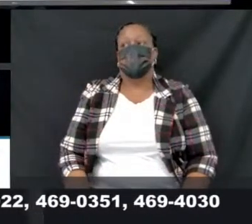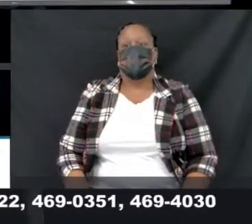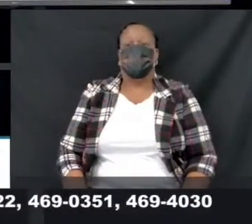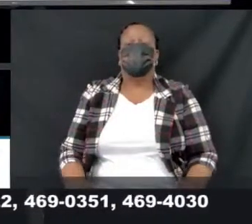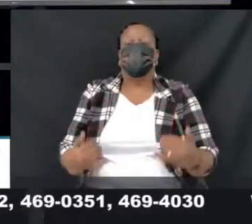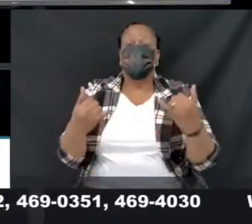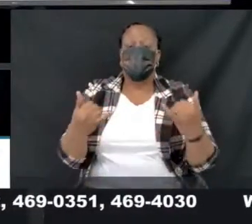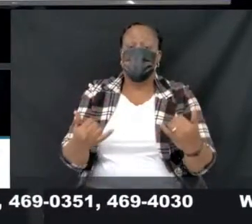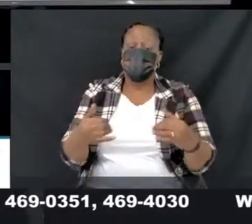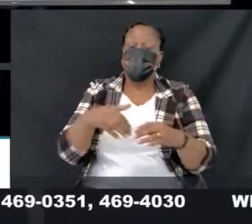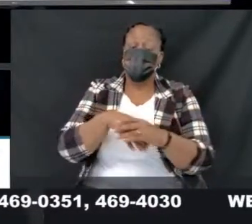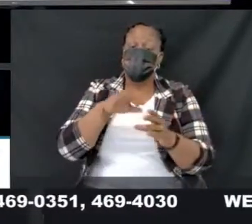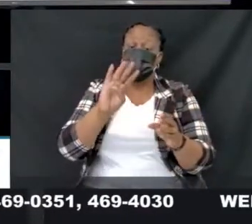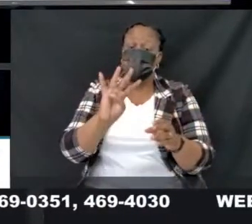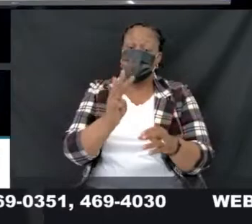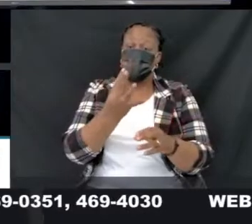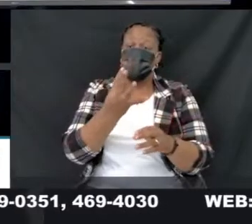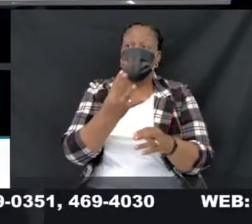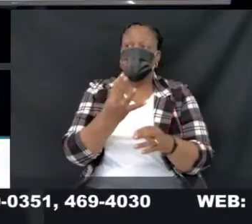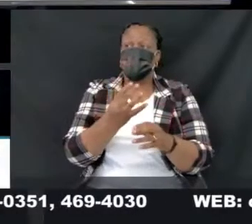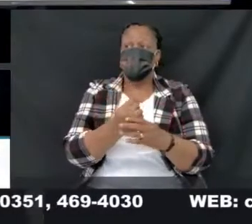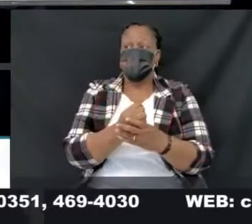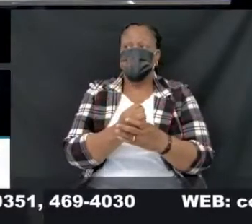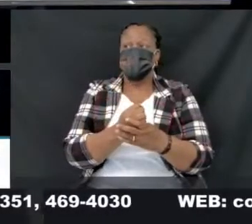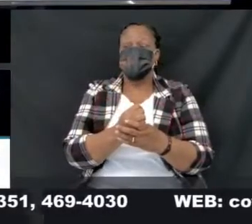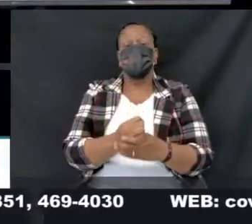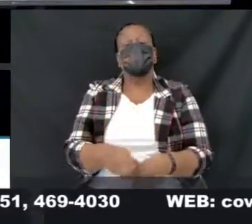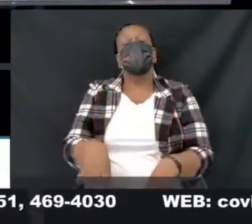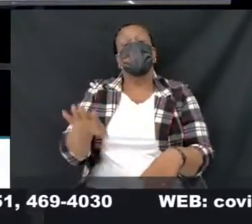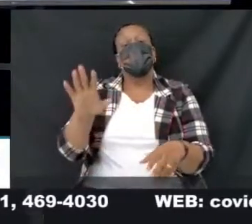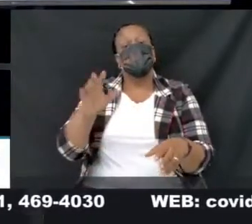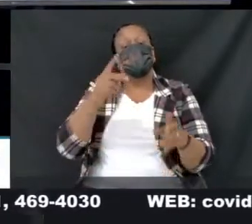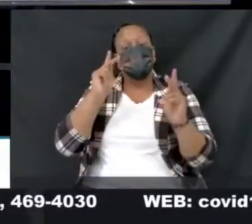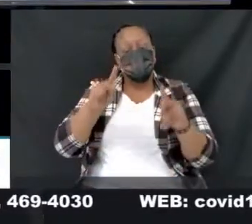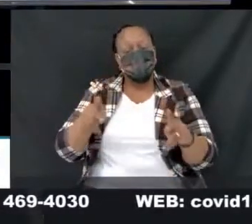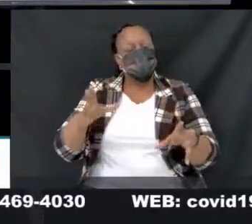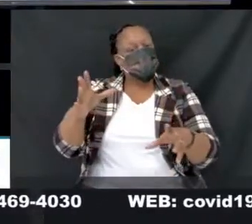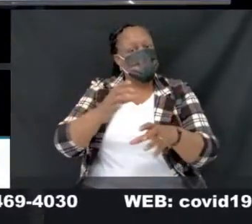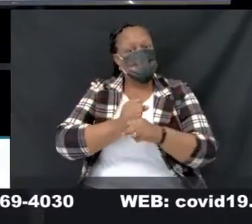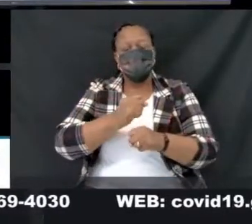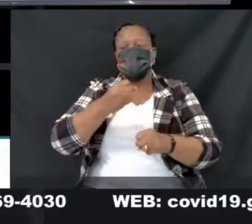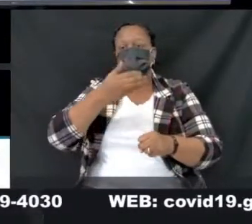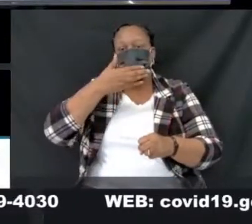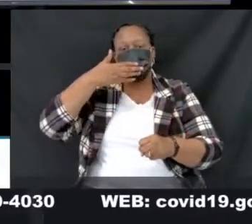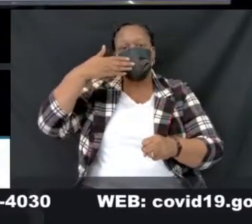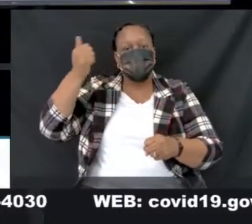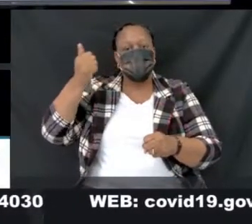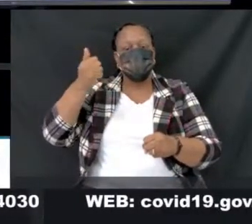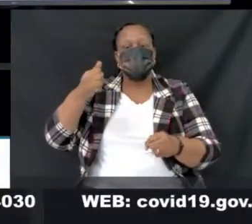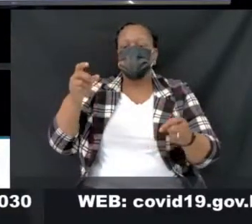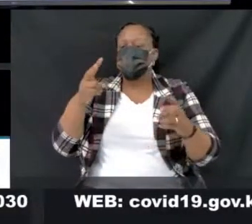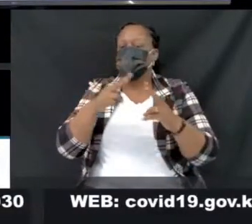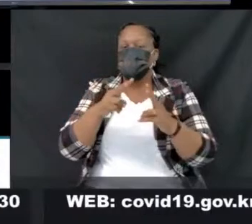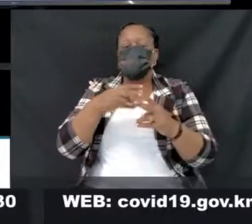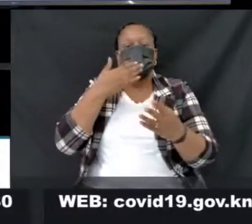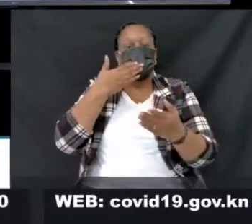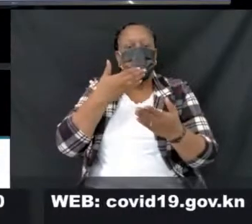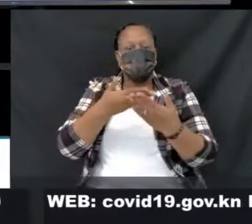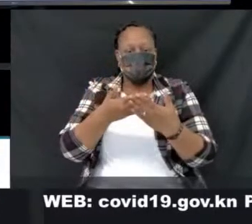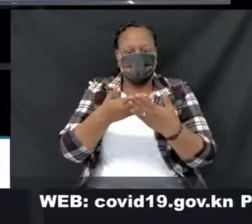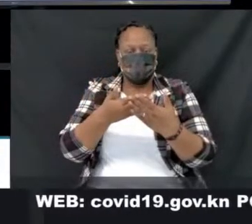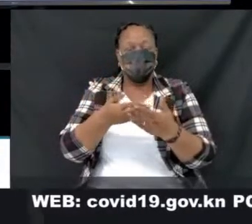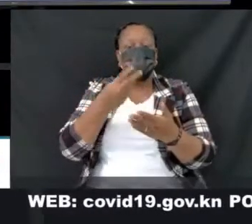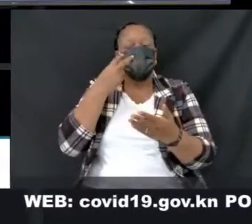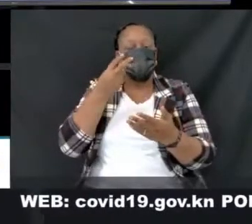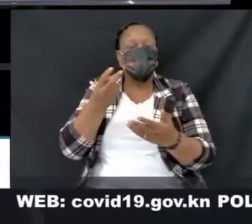fourth wave, recoveries now consistently outpace new infections, and we are seeing a precipitous drop